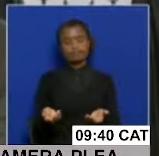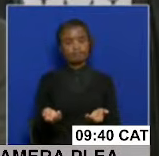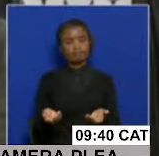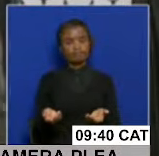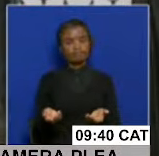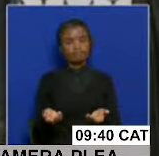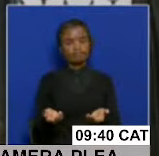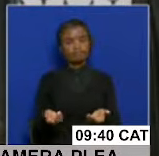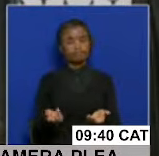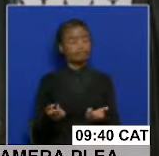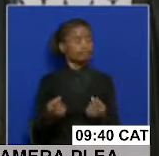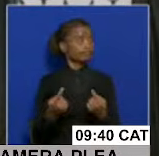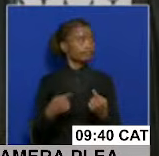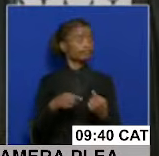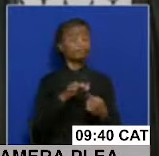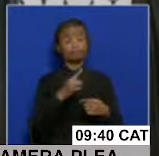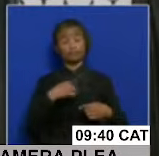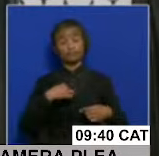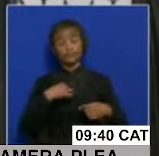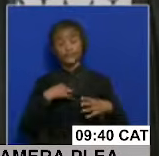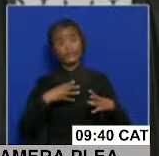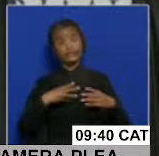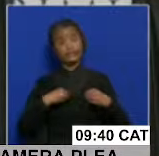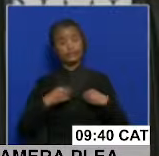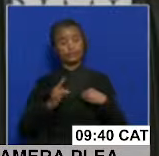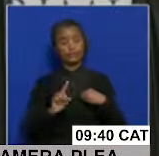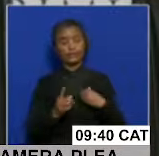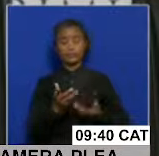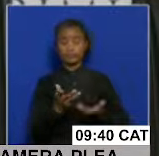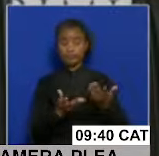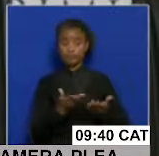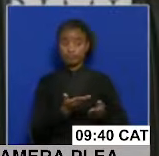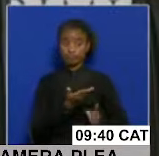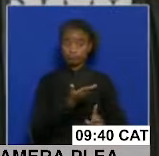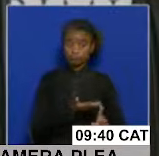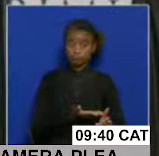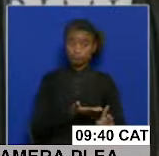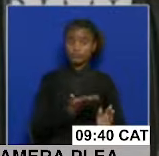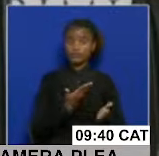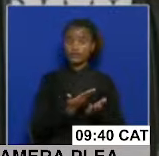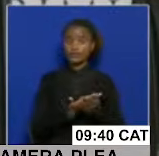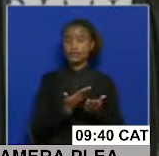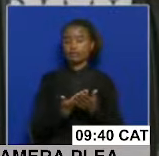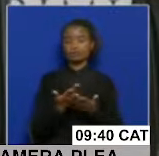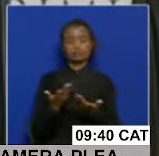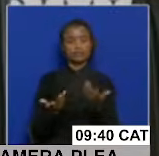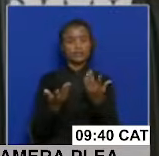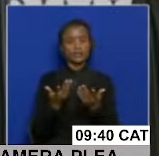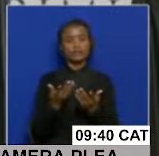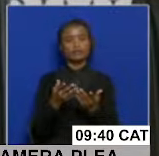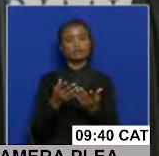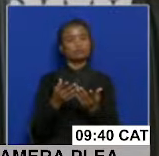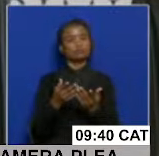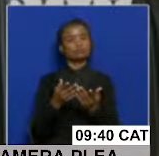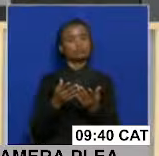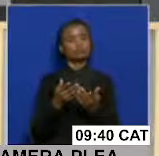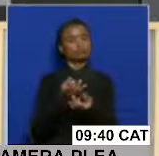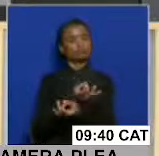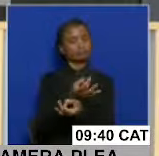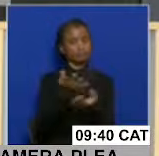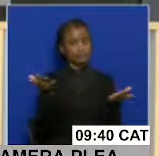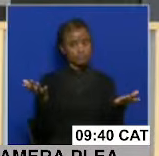I say we accept, Chair, that the Chair may disclose the gender because I already have in the course of my address.